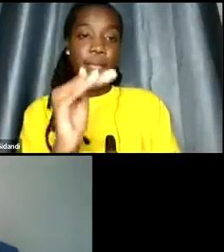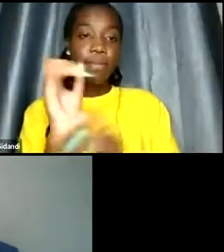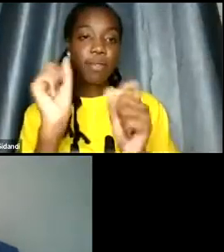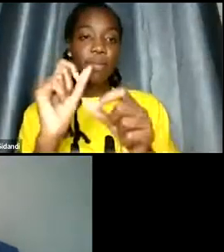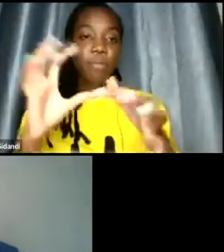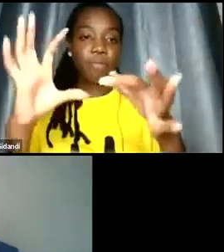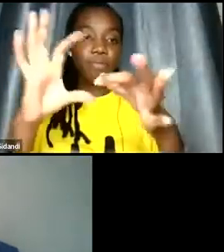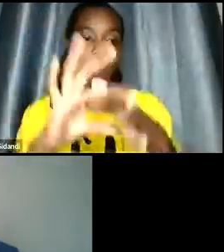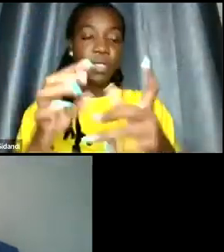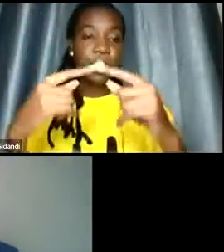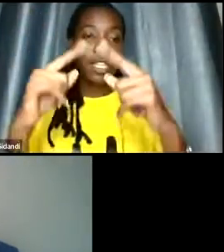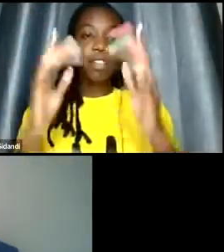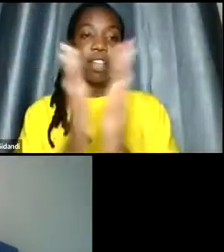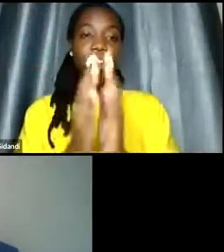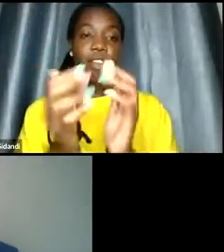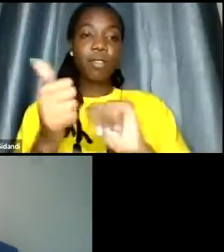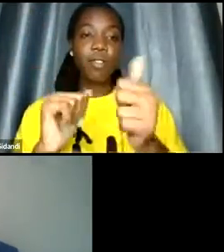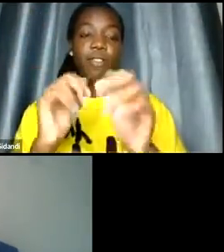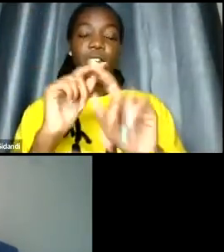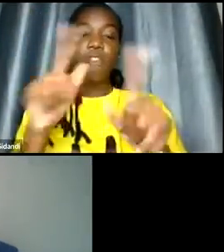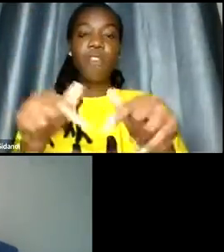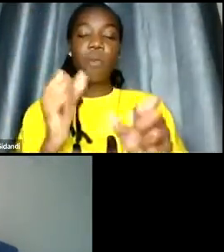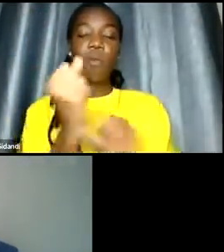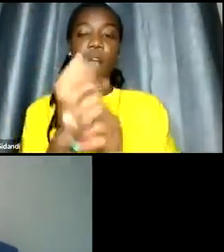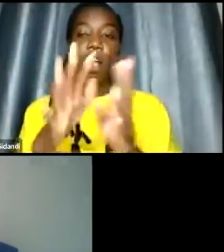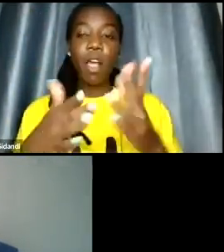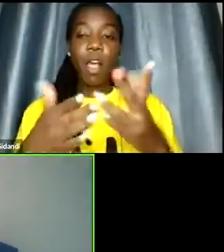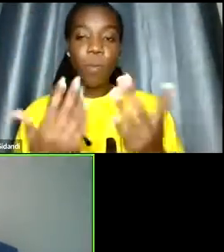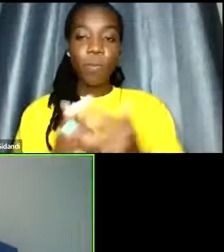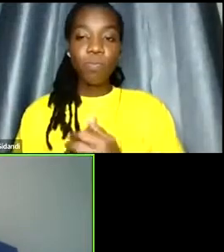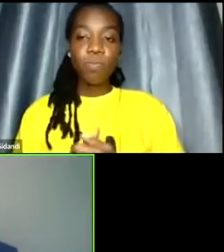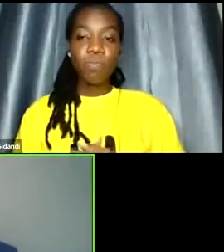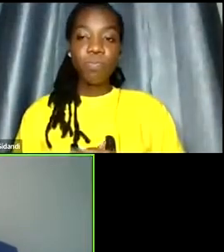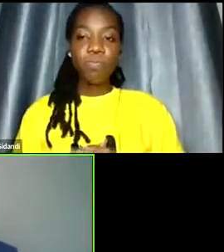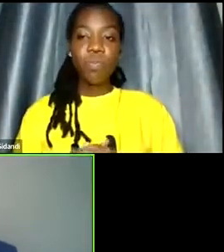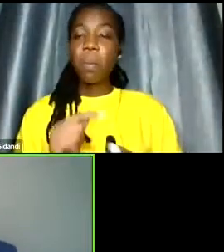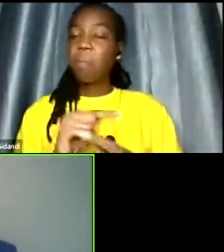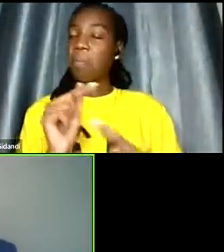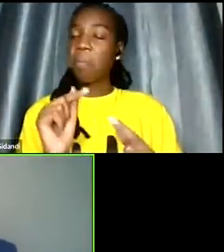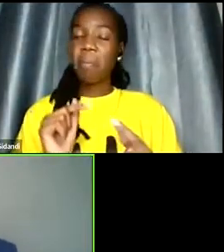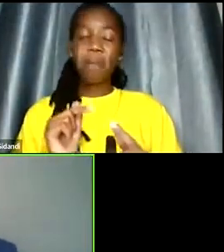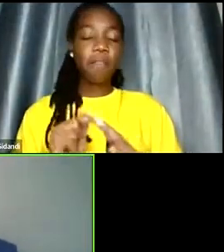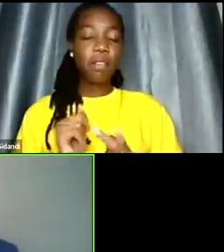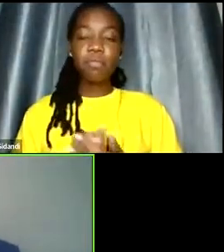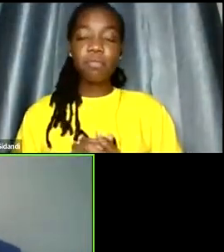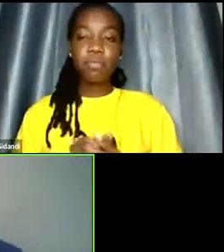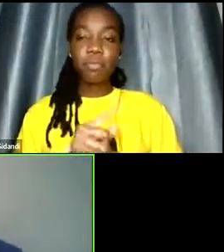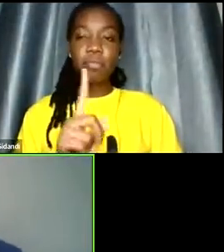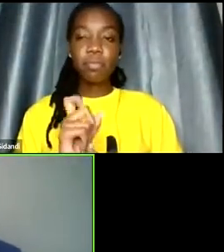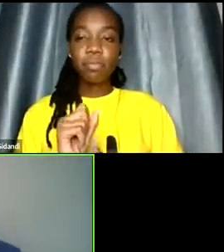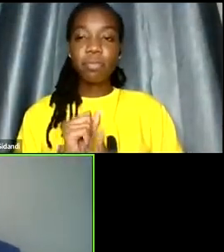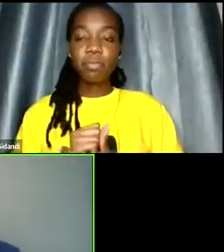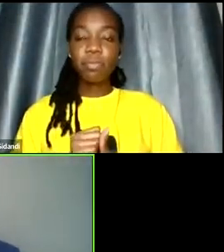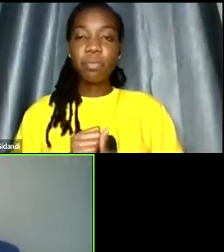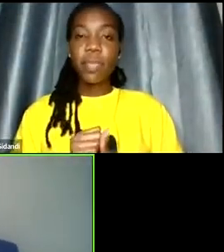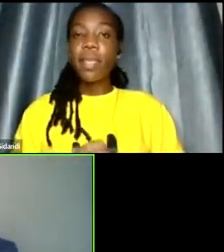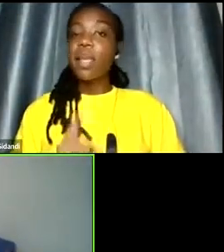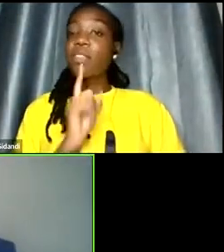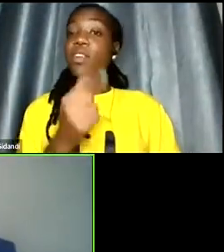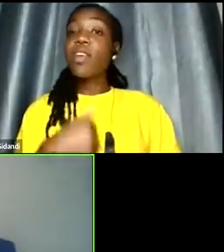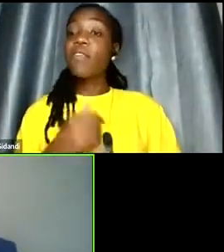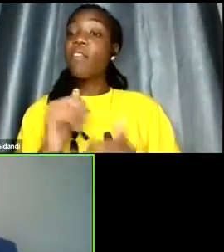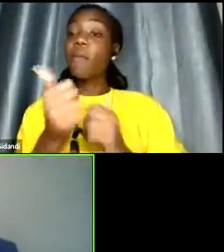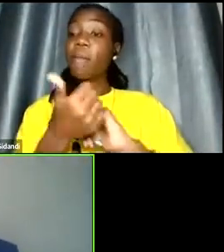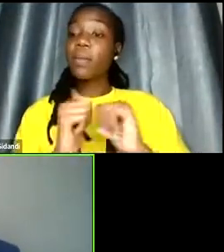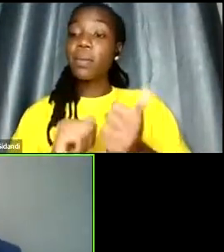to competency framework? Excellent question, Purity. Now, the competency framework is what will